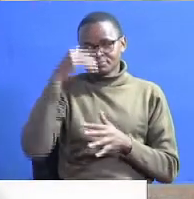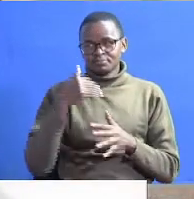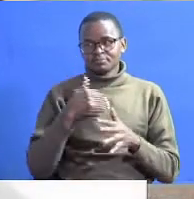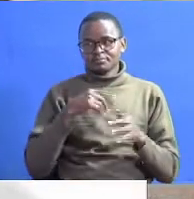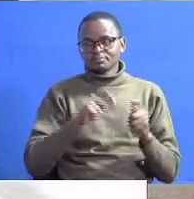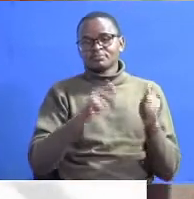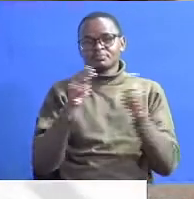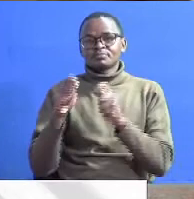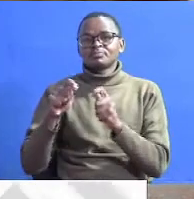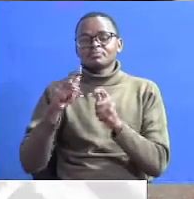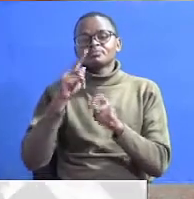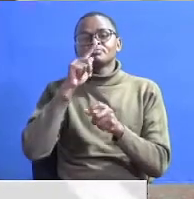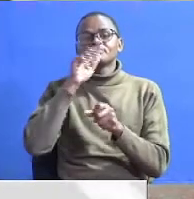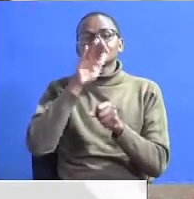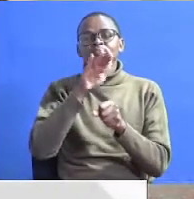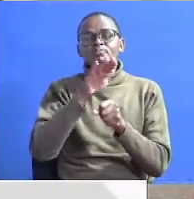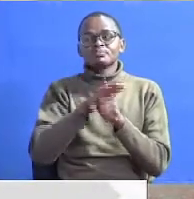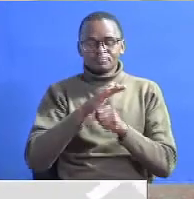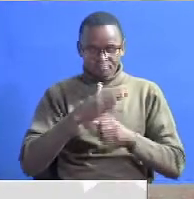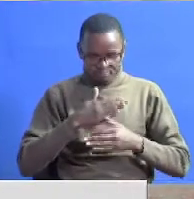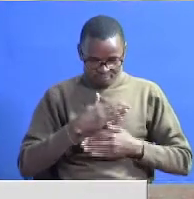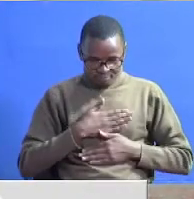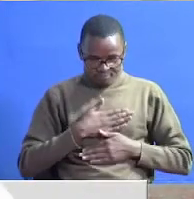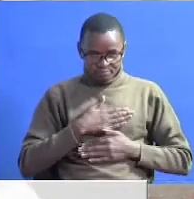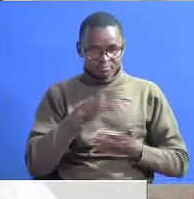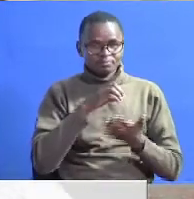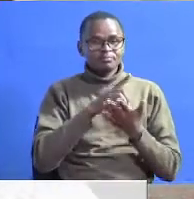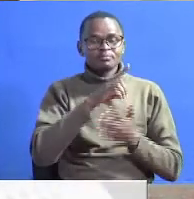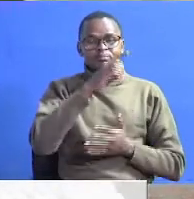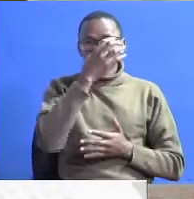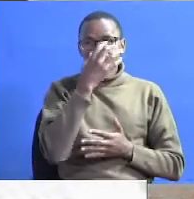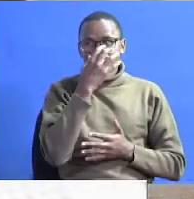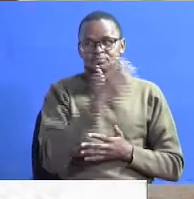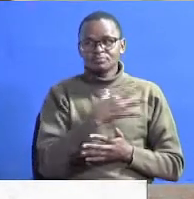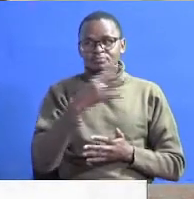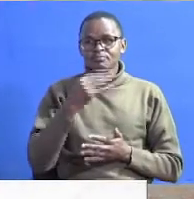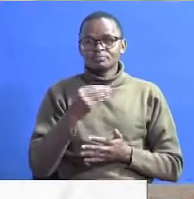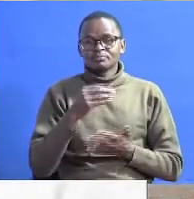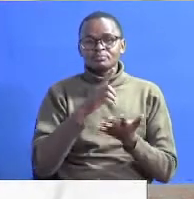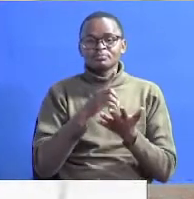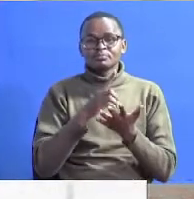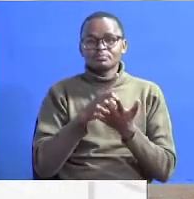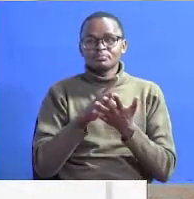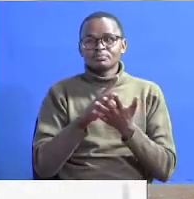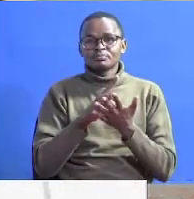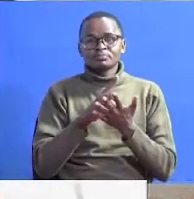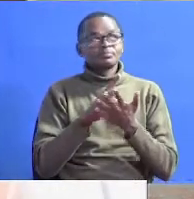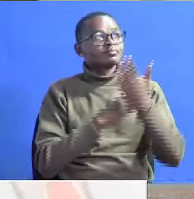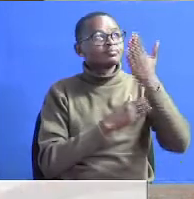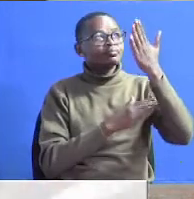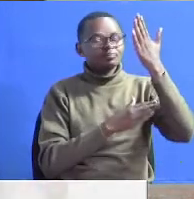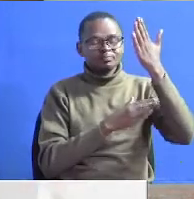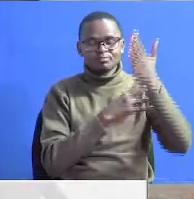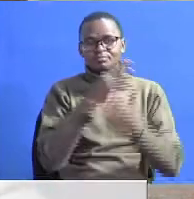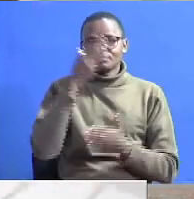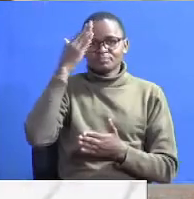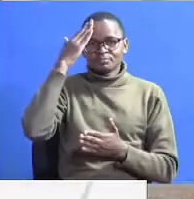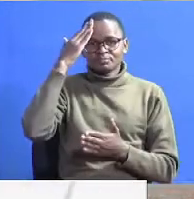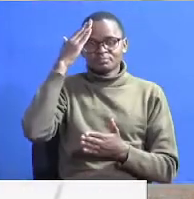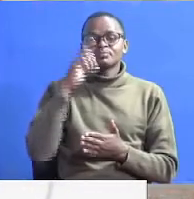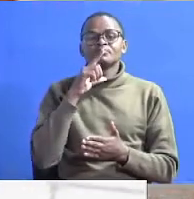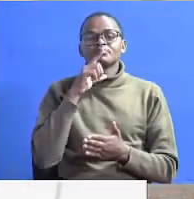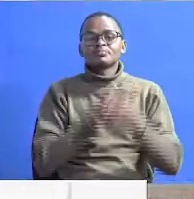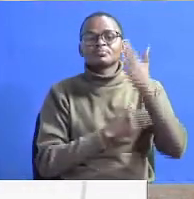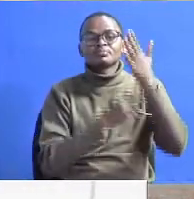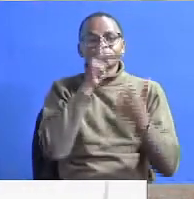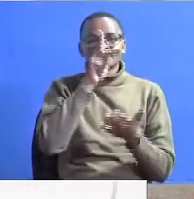of promises from the Excellency Dr. William. And Dr. William is a man of God. And a man of God